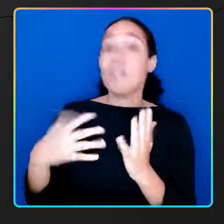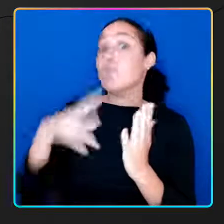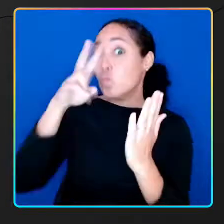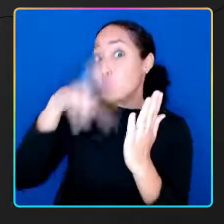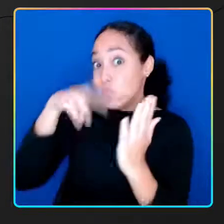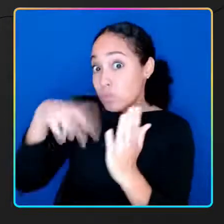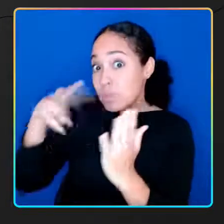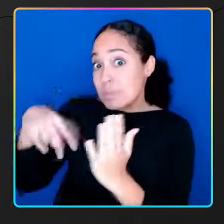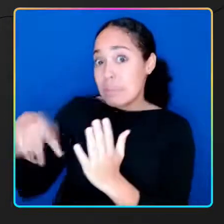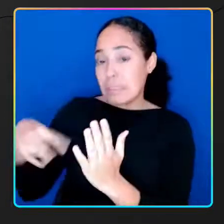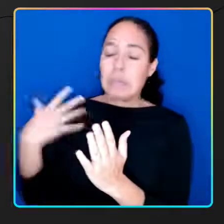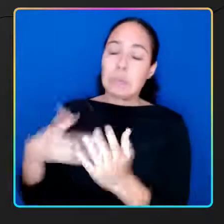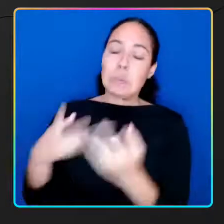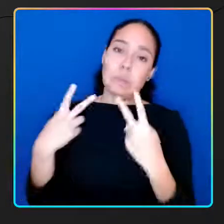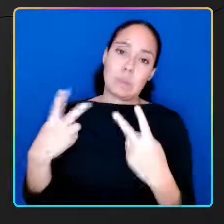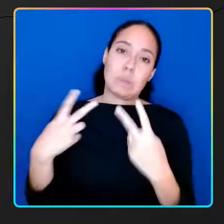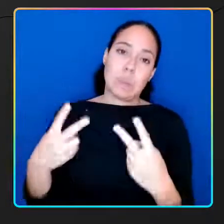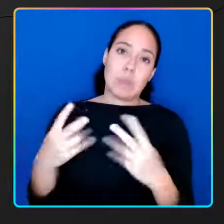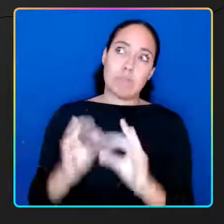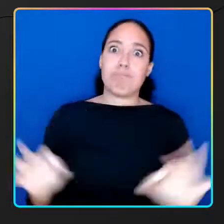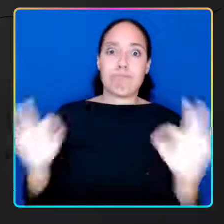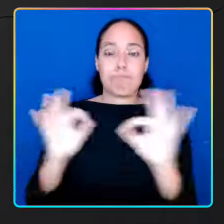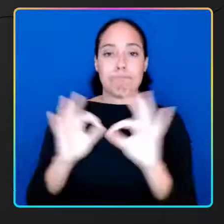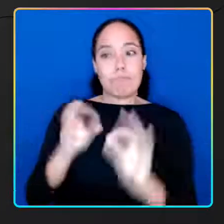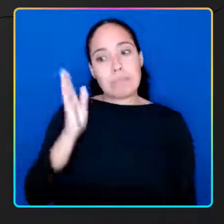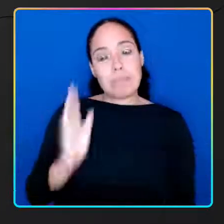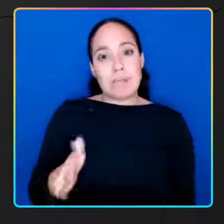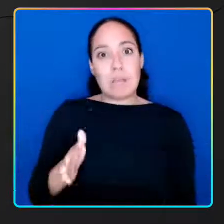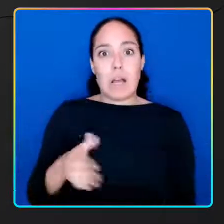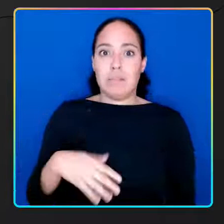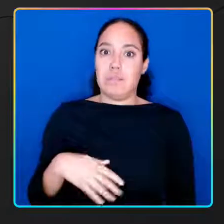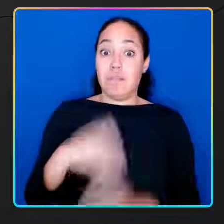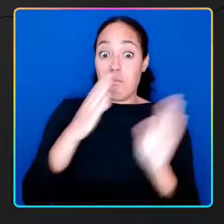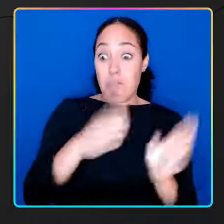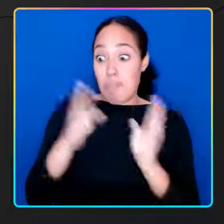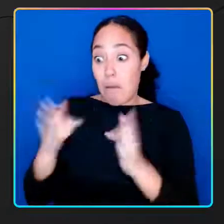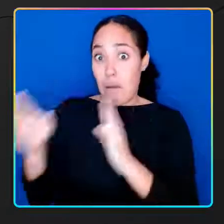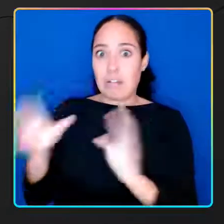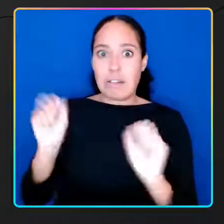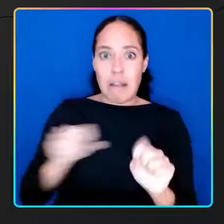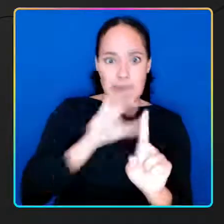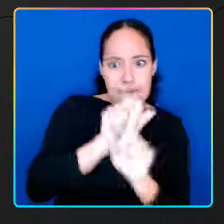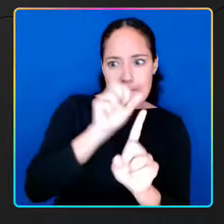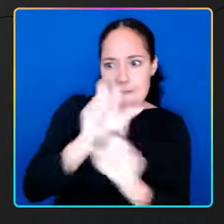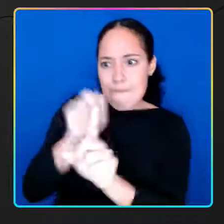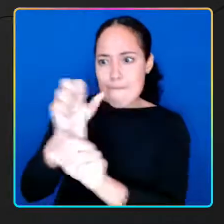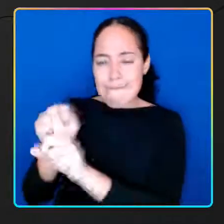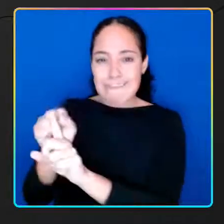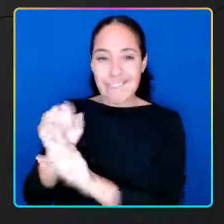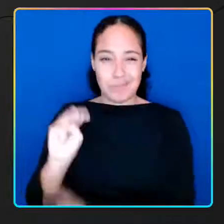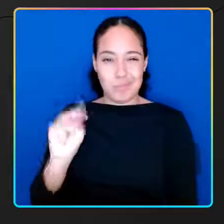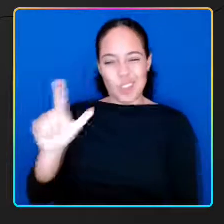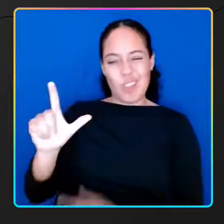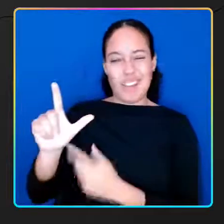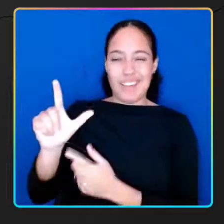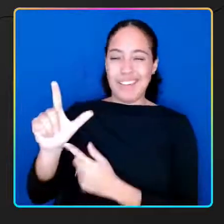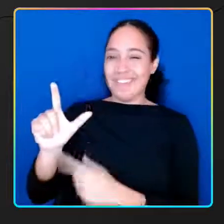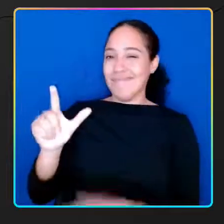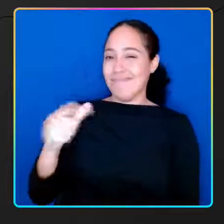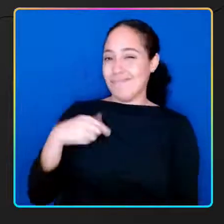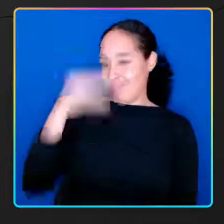always useful around the area. Spot patterns. We're very good at that, I guess, in machine learning. We appreciate a good pattern.